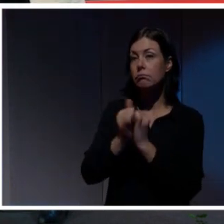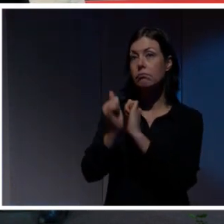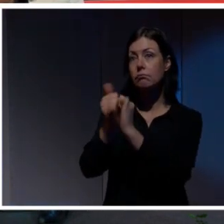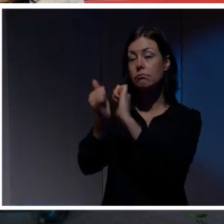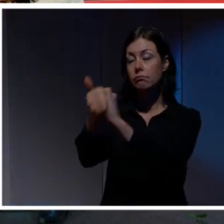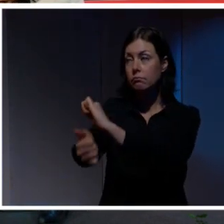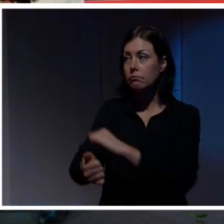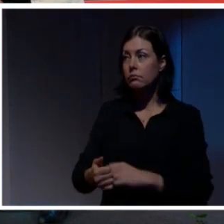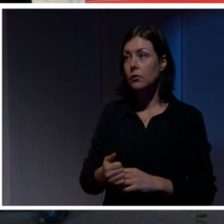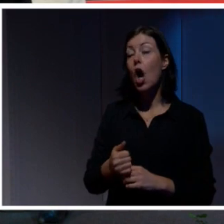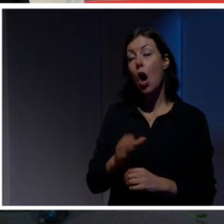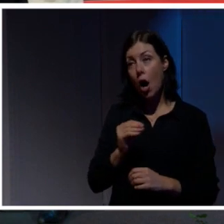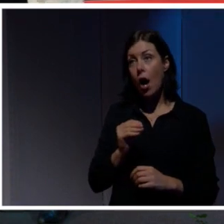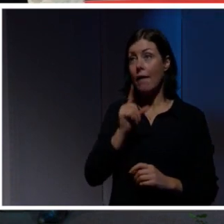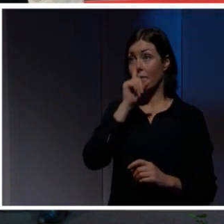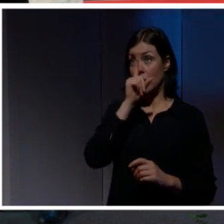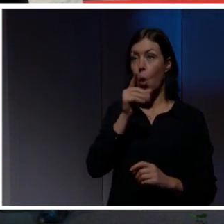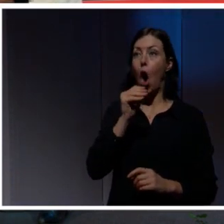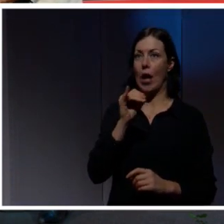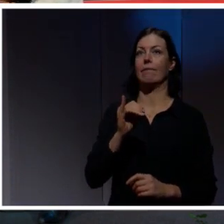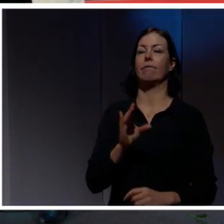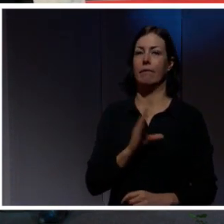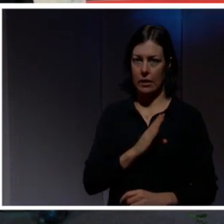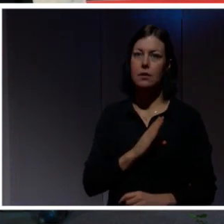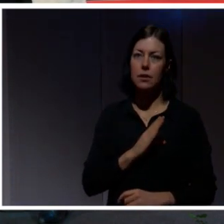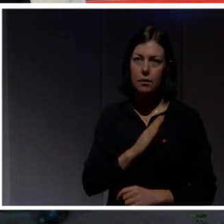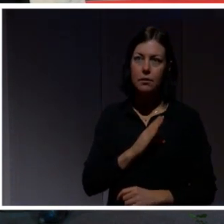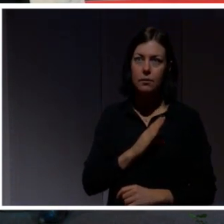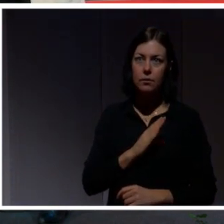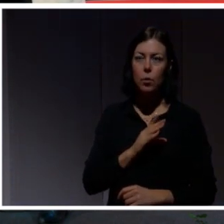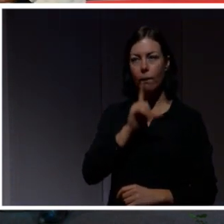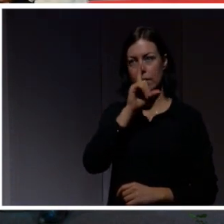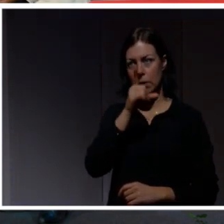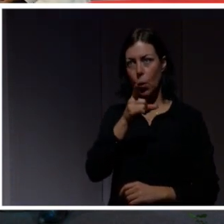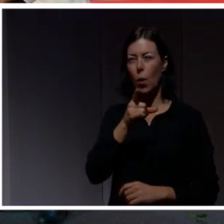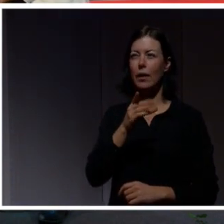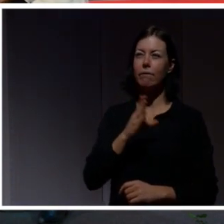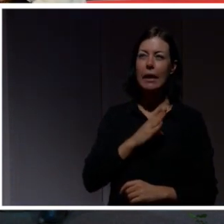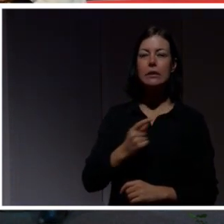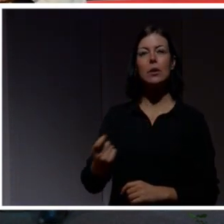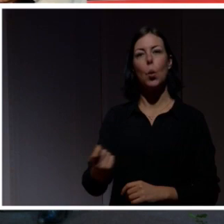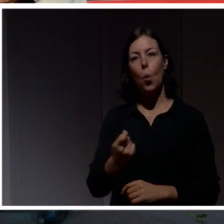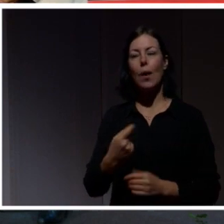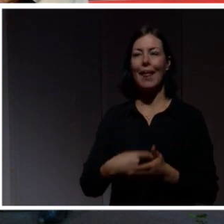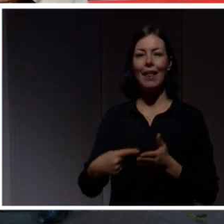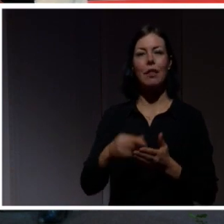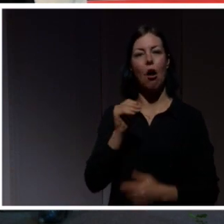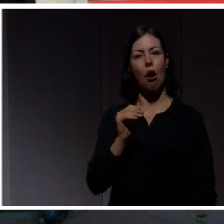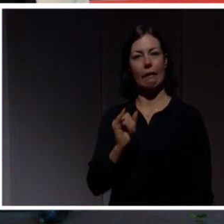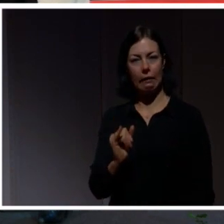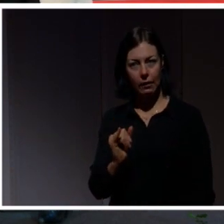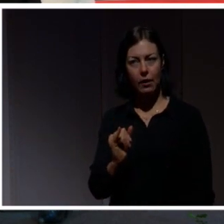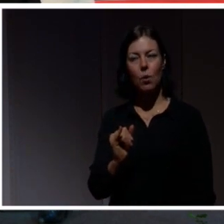So understanding that AI is, so understanding that there is something called AI, and